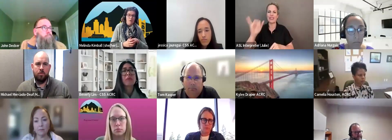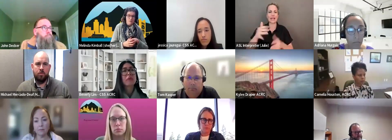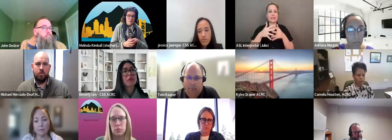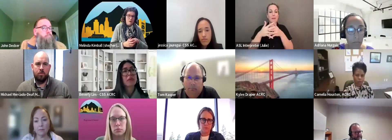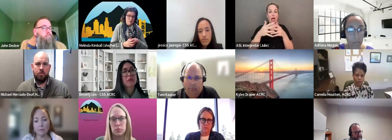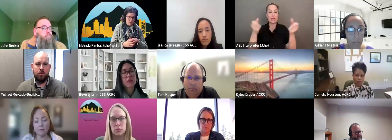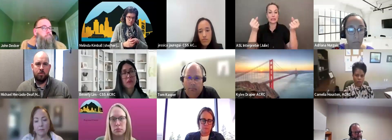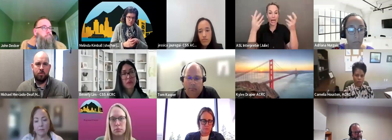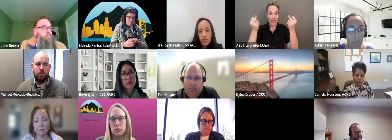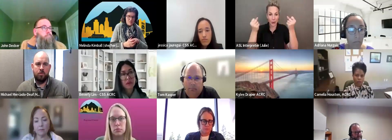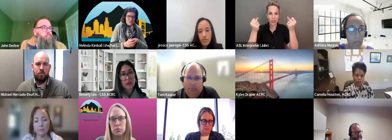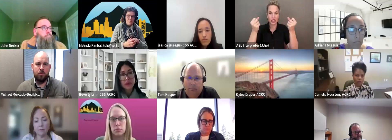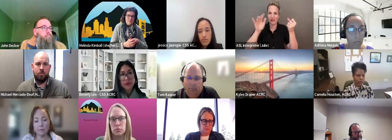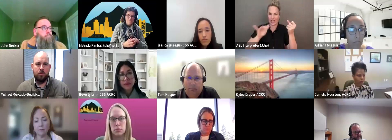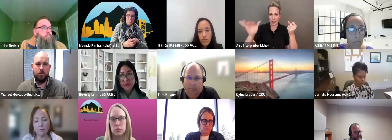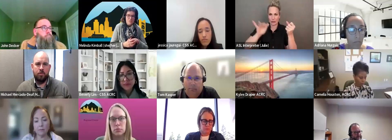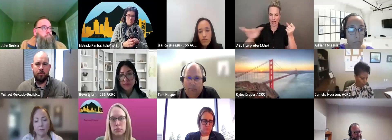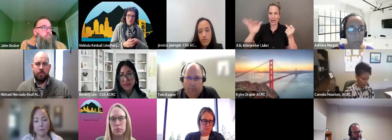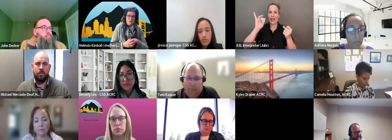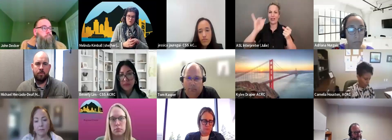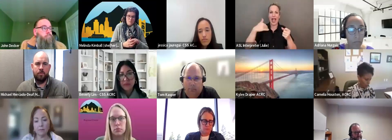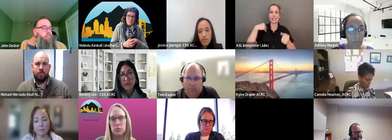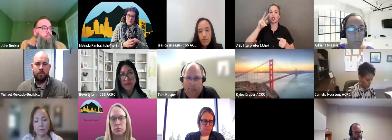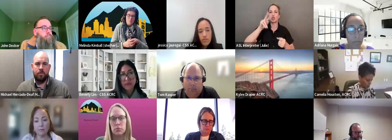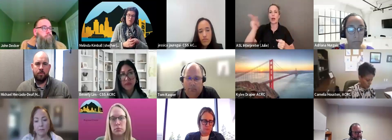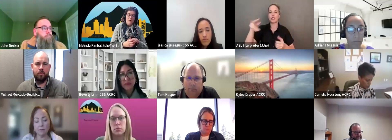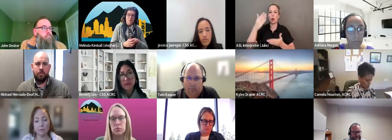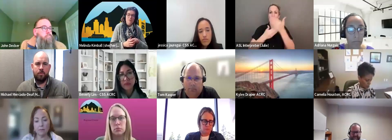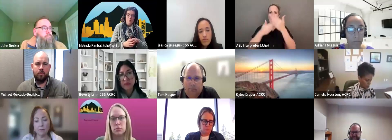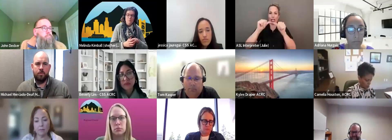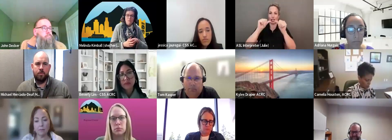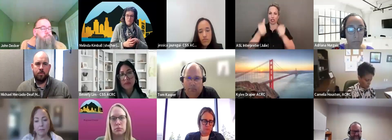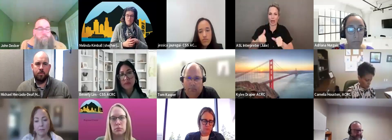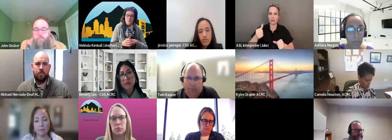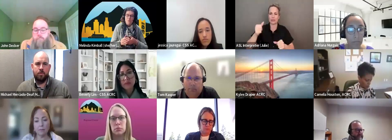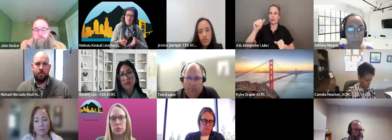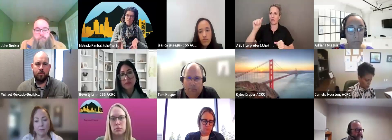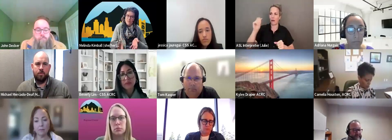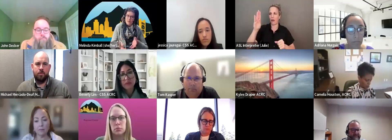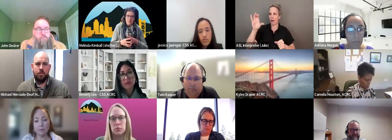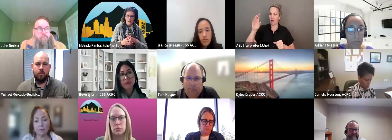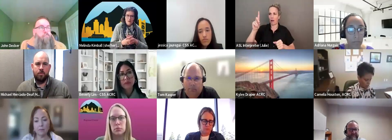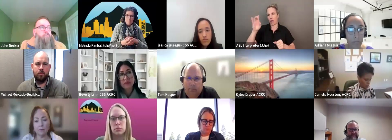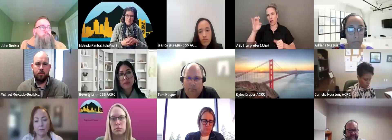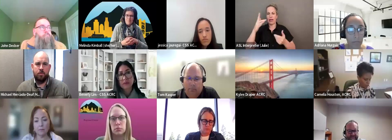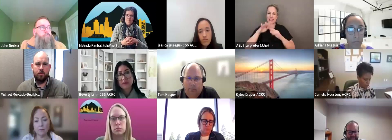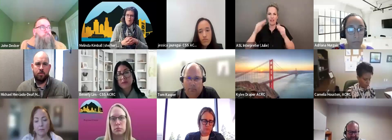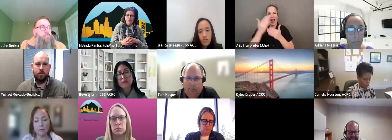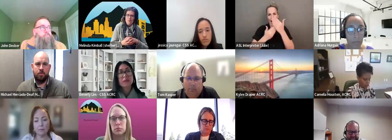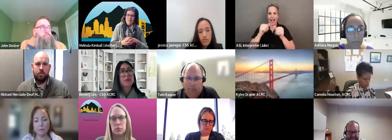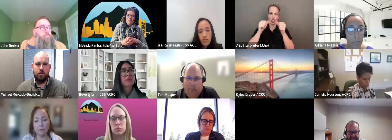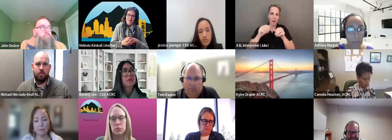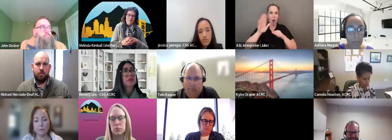Language fingerspelled alphabet. This consists of 22 hand shapes that, when held in certain positions, which you will see today, make up